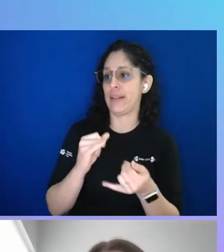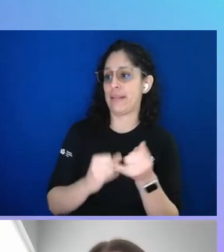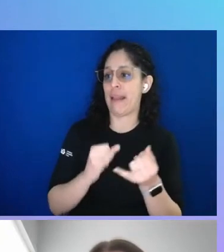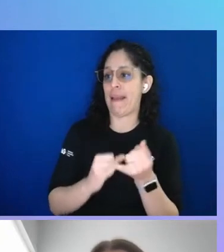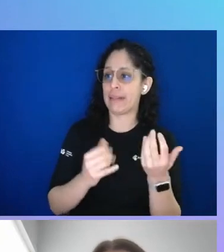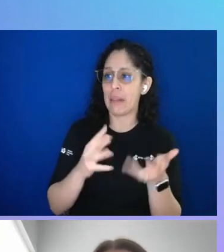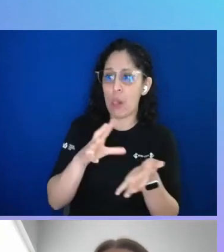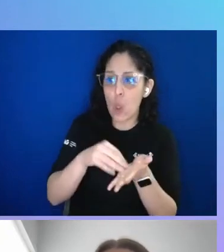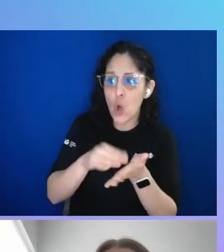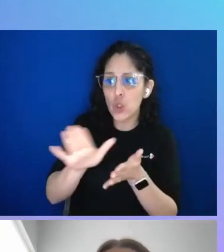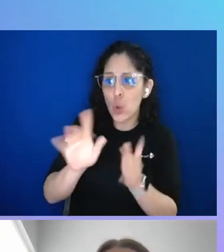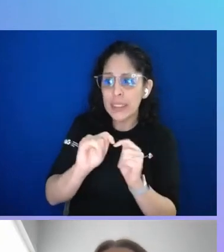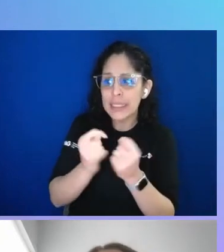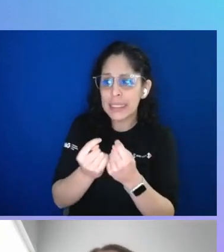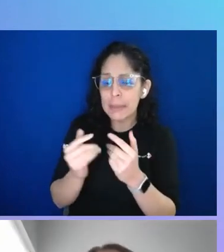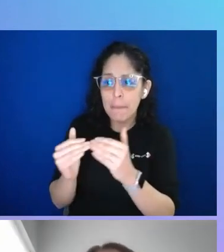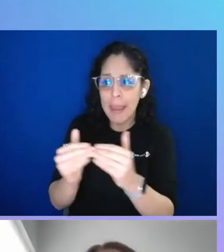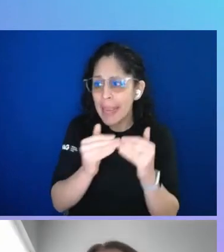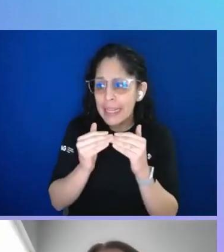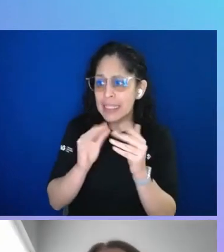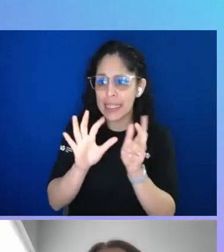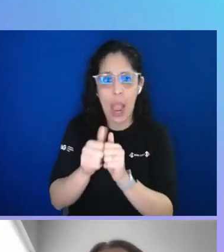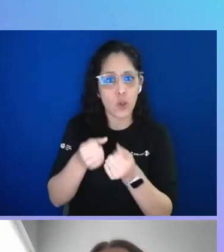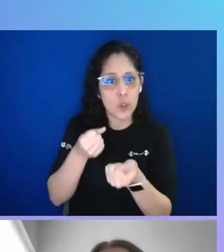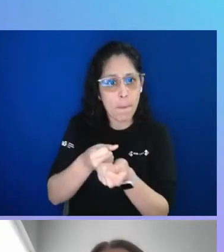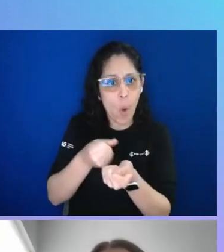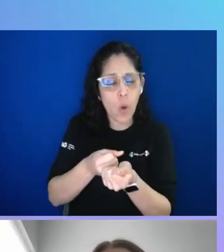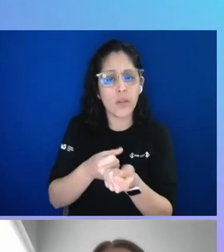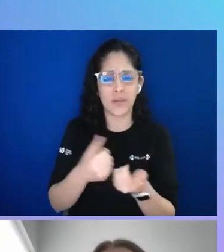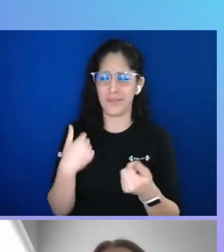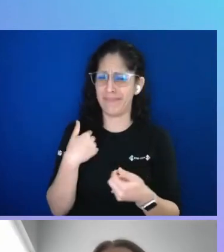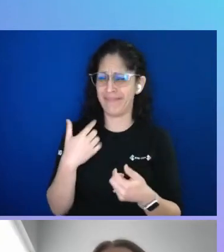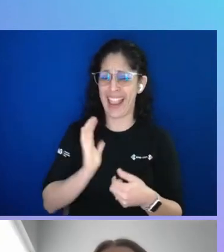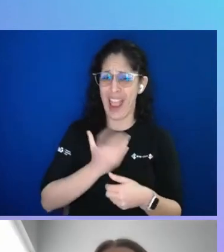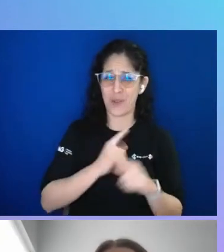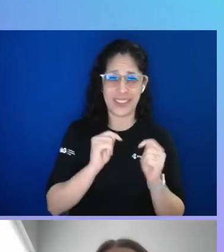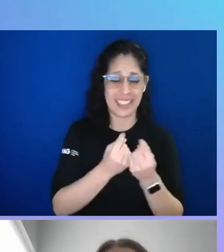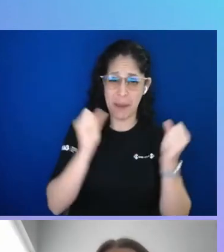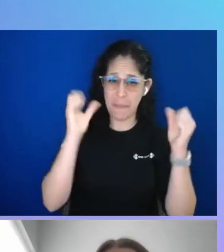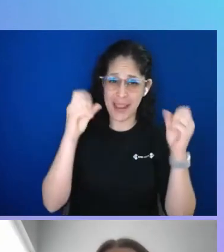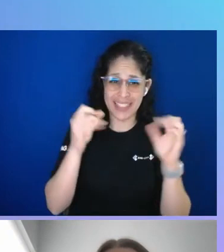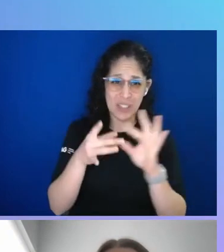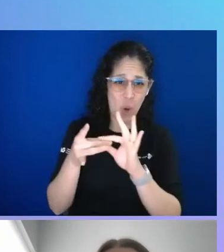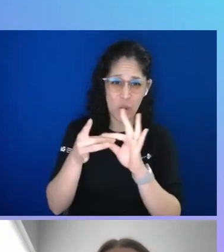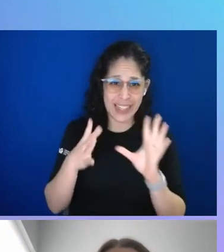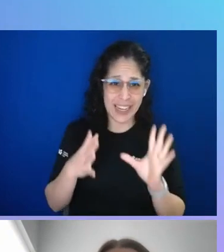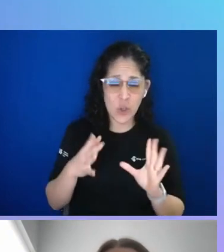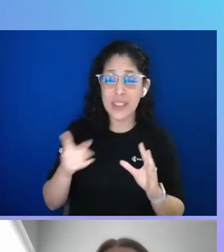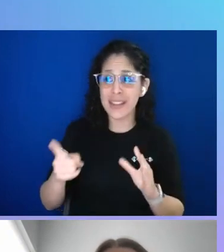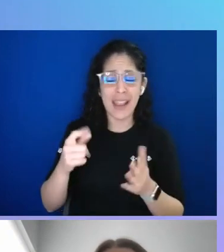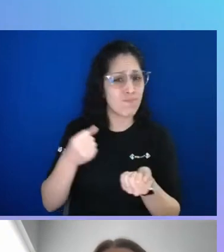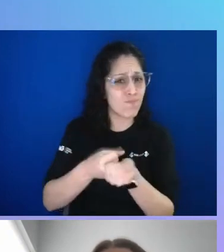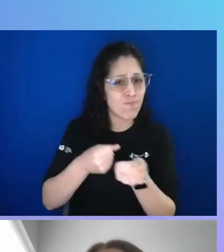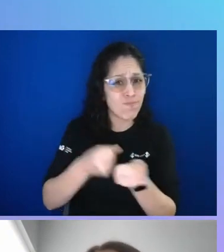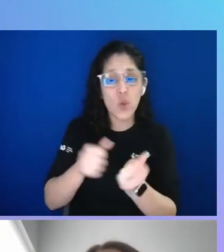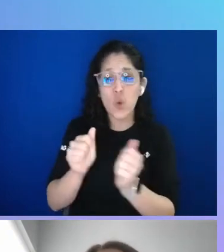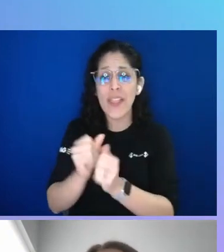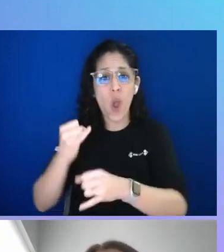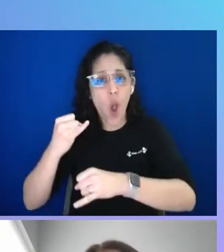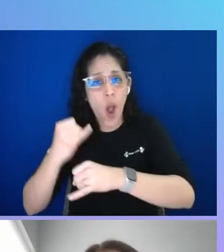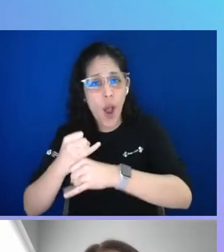have amazing research coordinators who really help, especially with on-site research. So we had our research